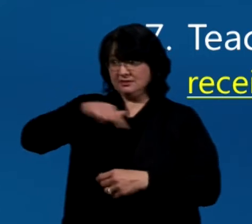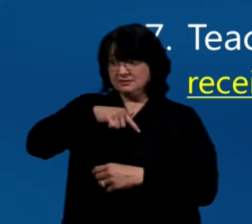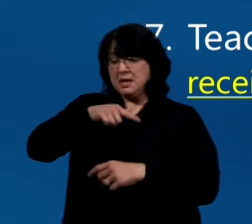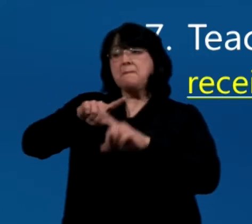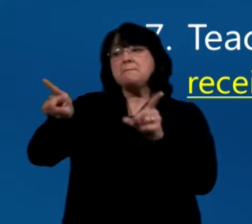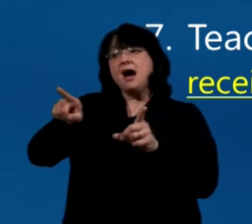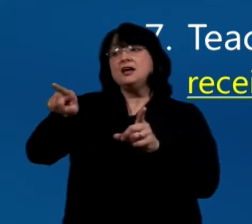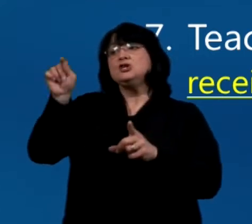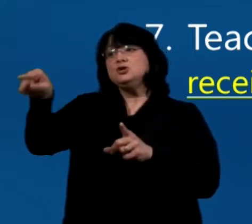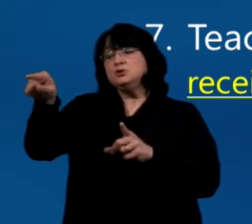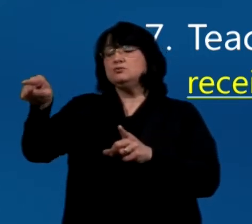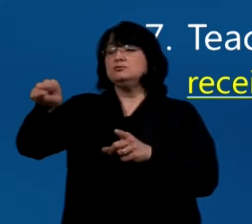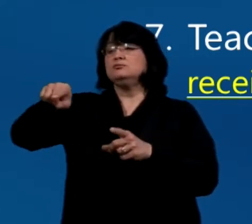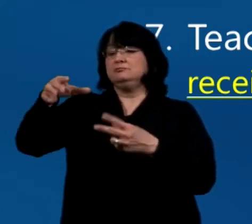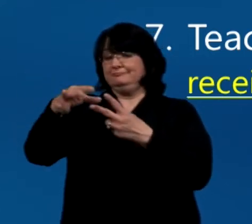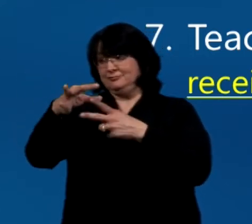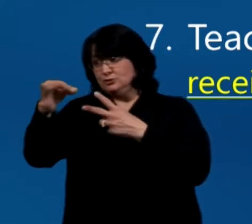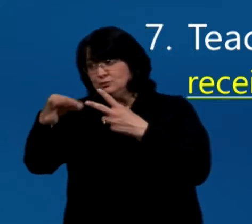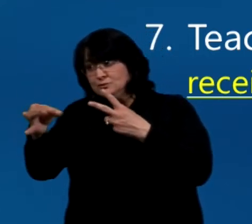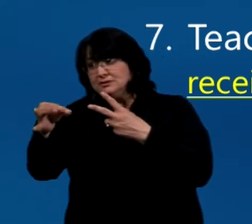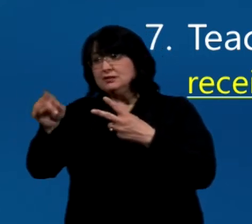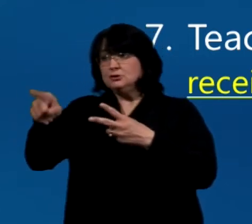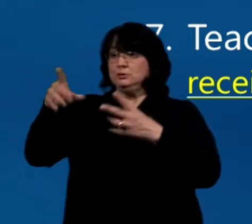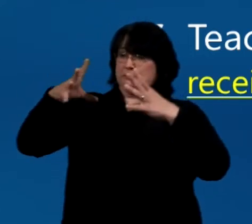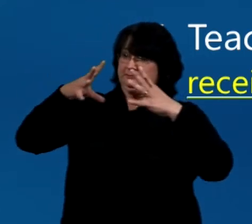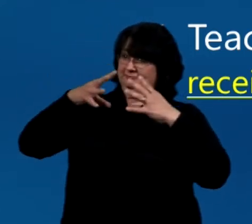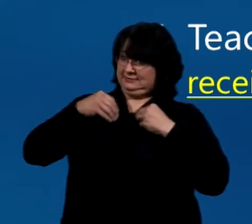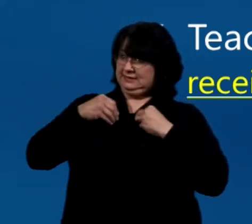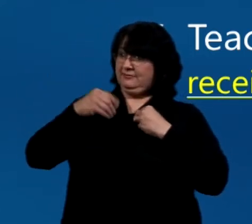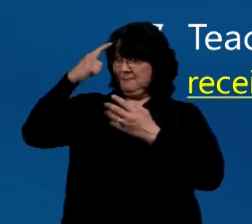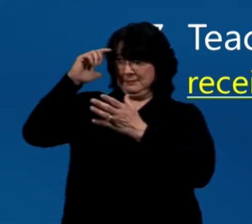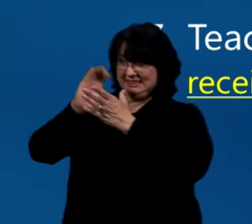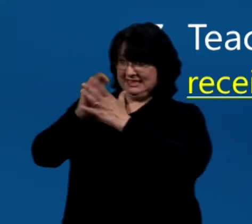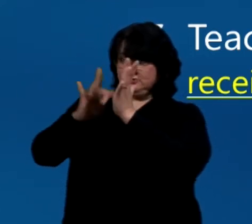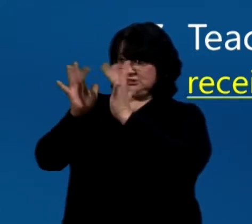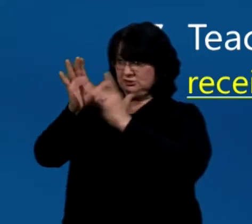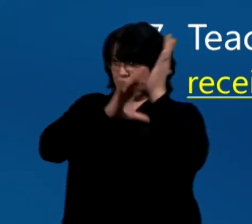that you've got to believe and receive Jesus Christ.